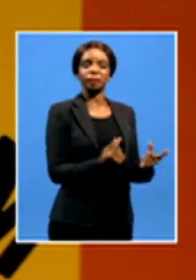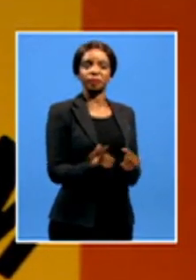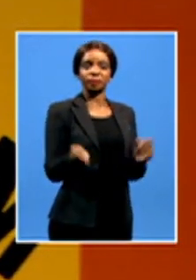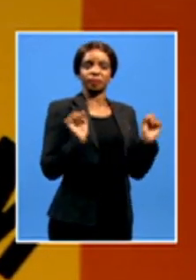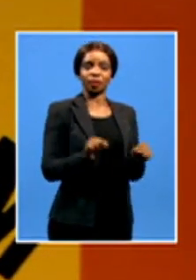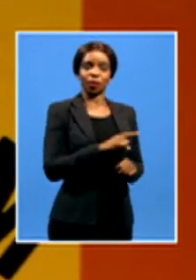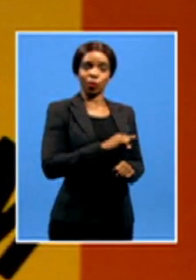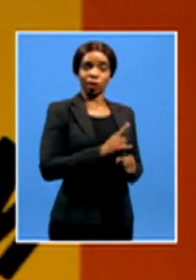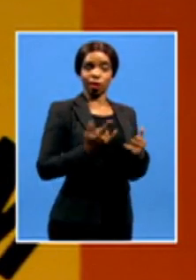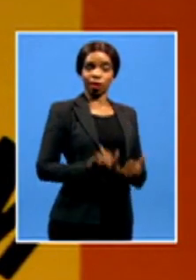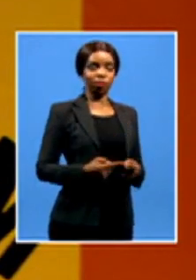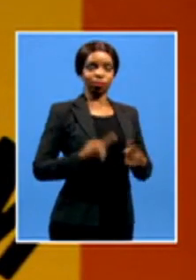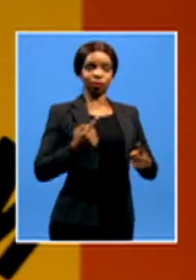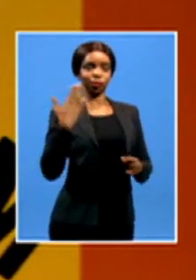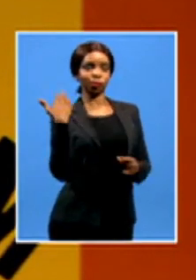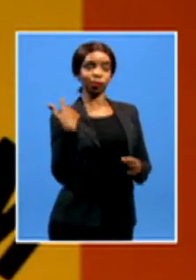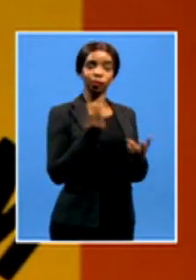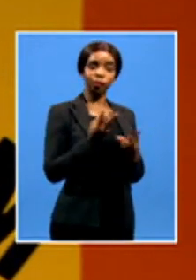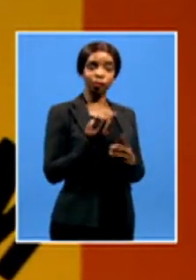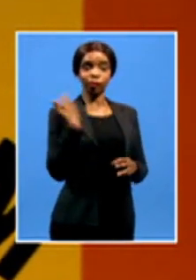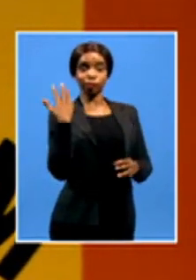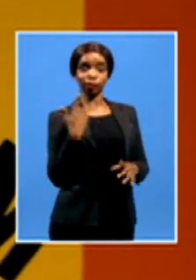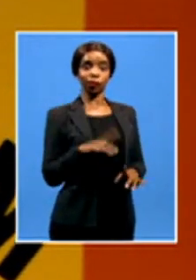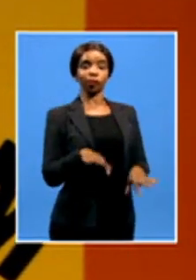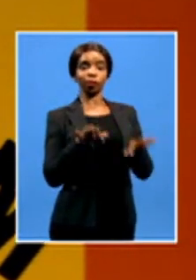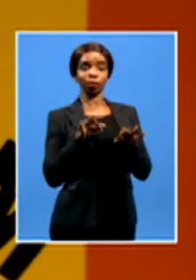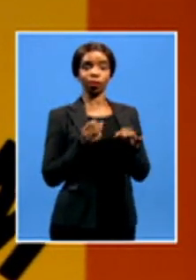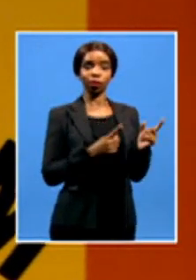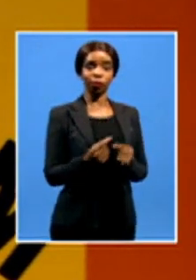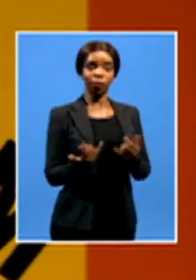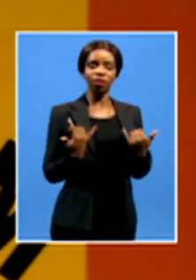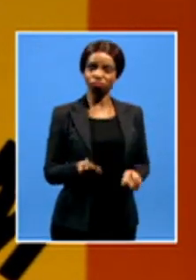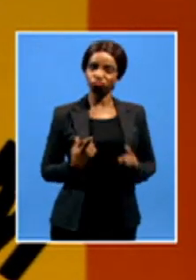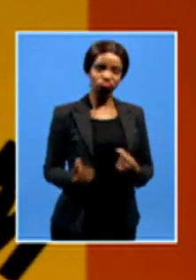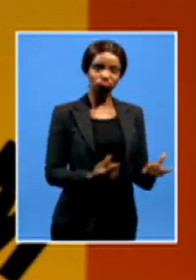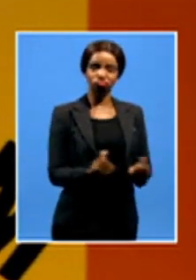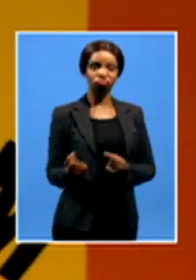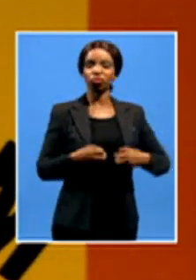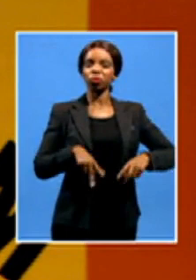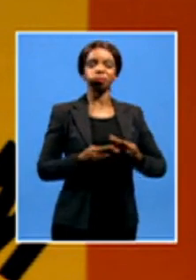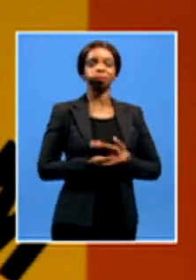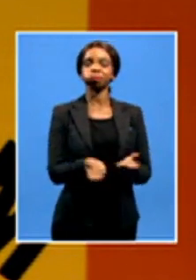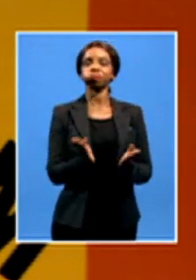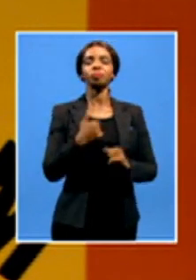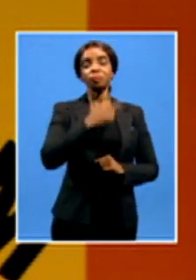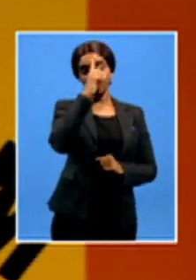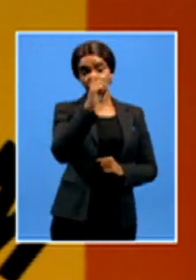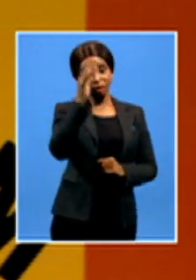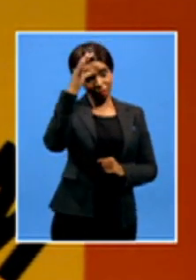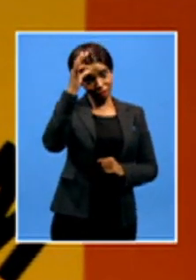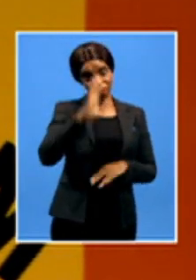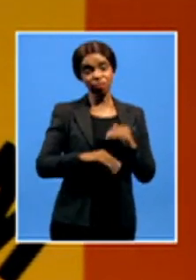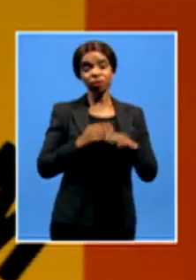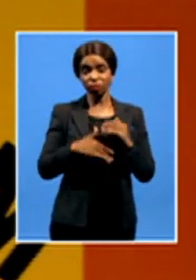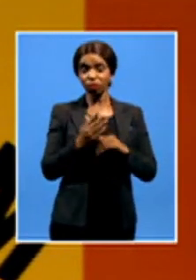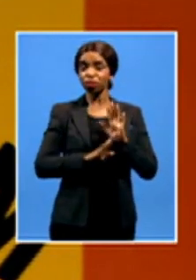now it is no longer like before where people are afraid to go and test things. So now there's opportunities everywhere. And I believe that our government has really made a